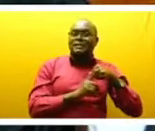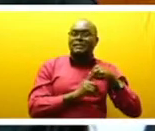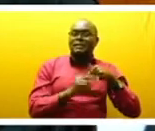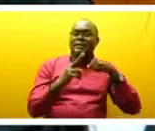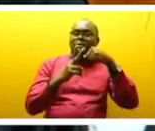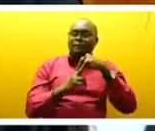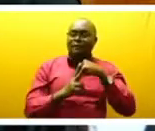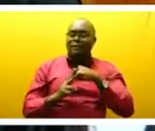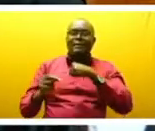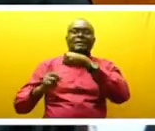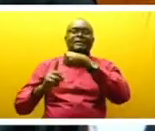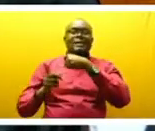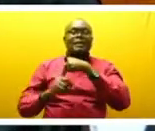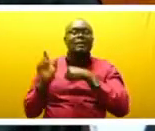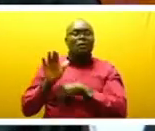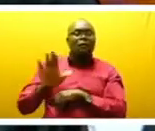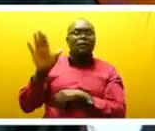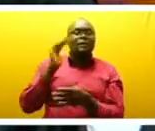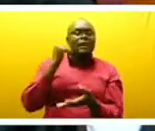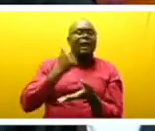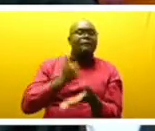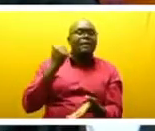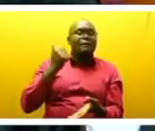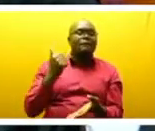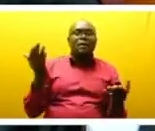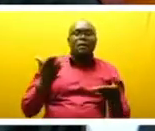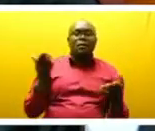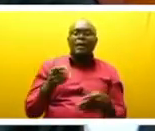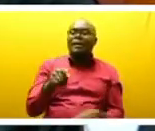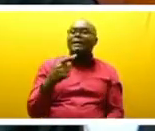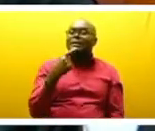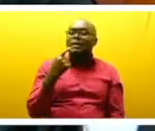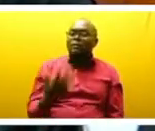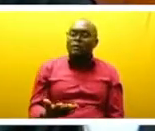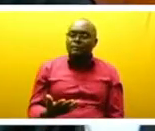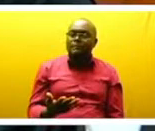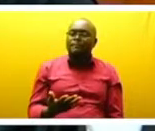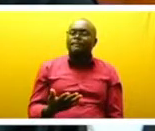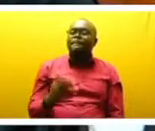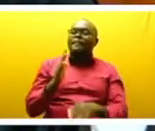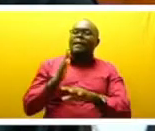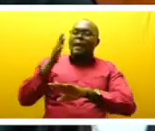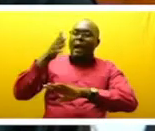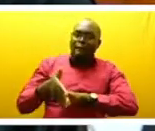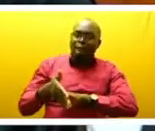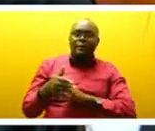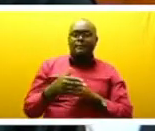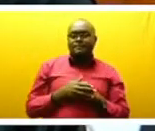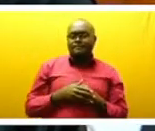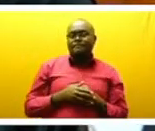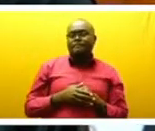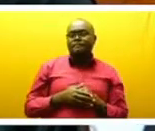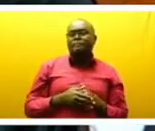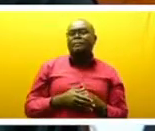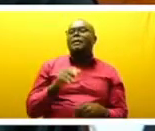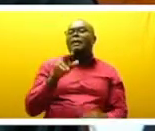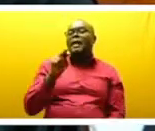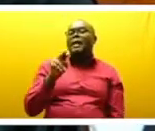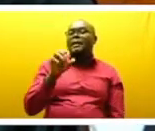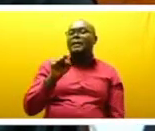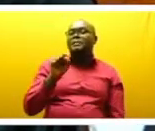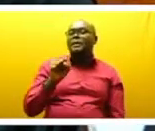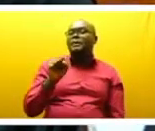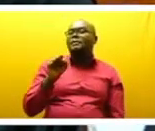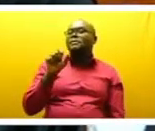676 of his affidavit, where he says that after the NSAC team had